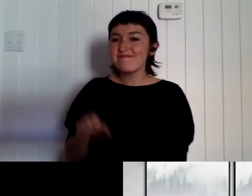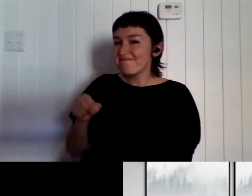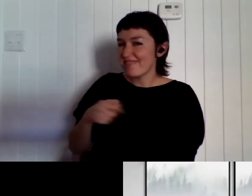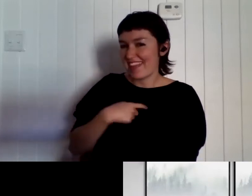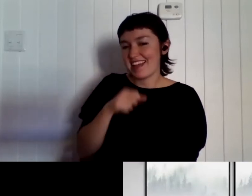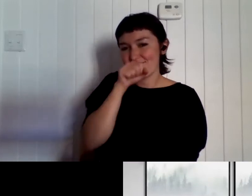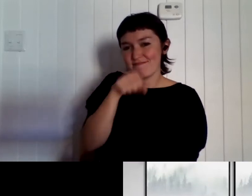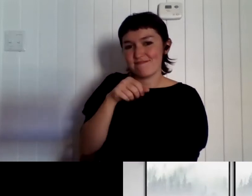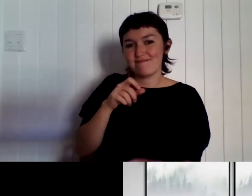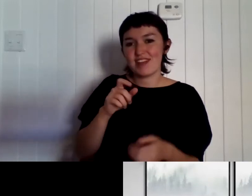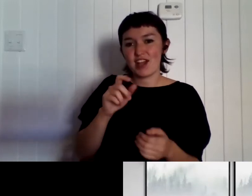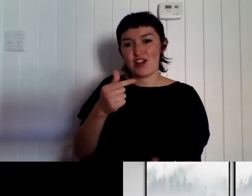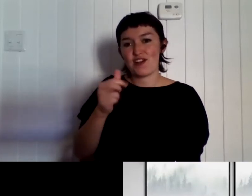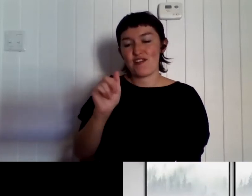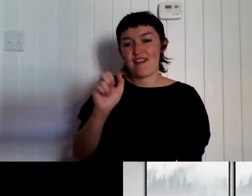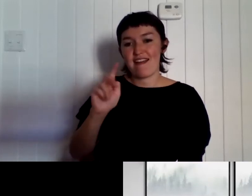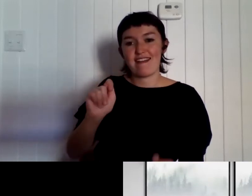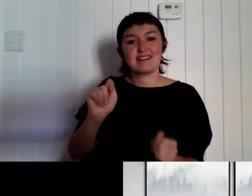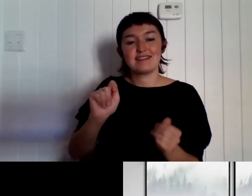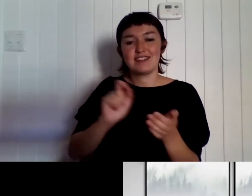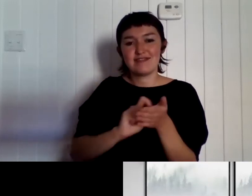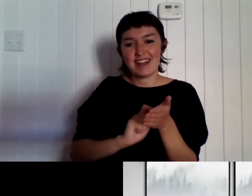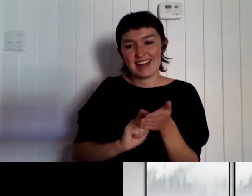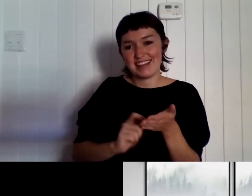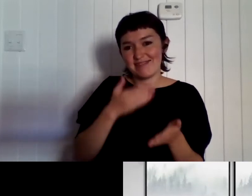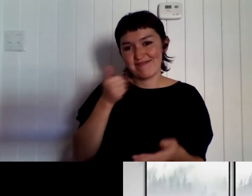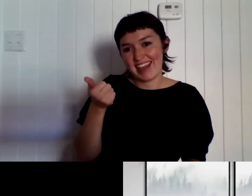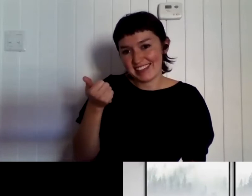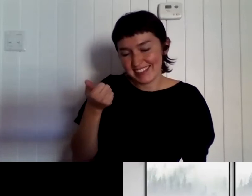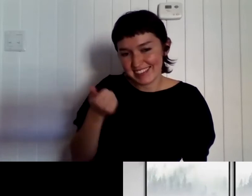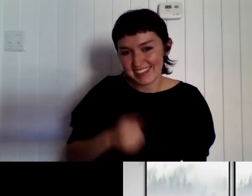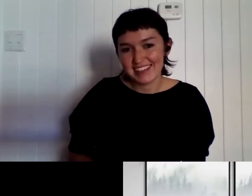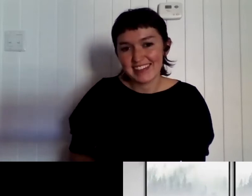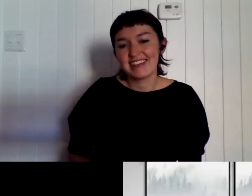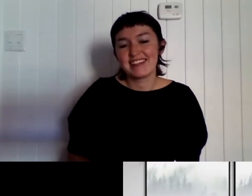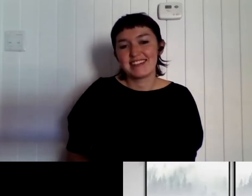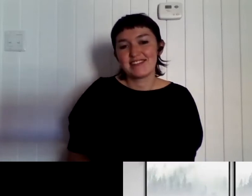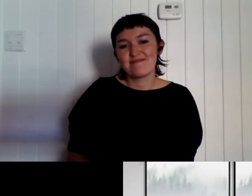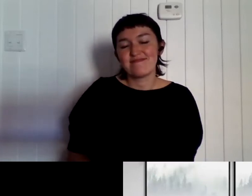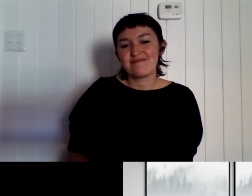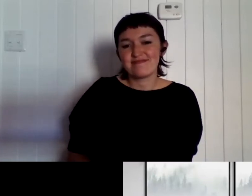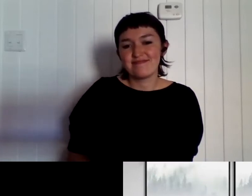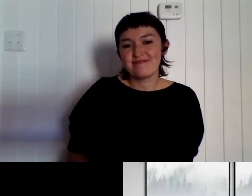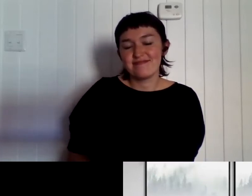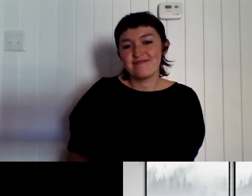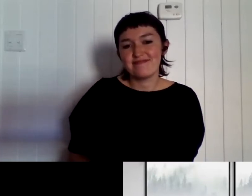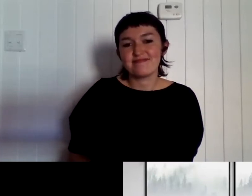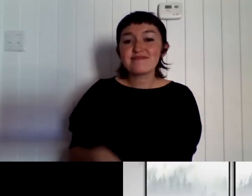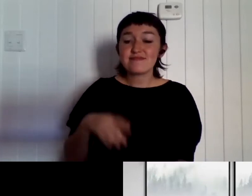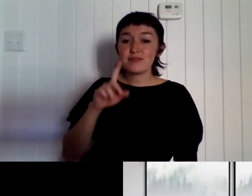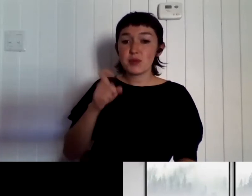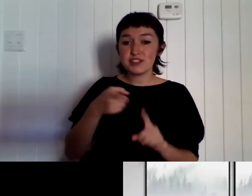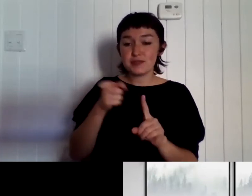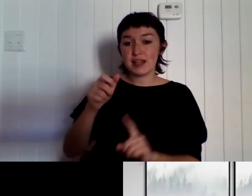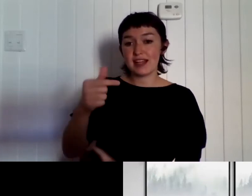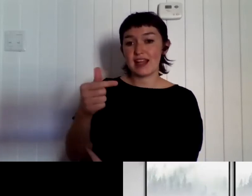much better than writing papers. Yes. Can't co-sign that opinion strongly enough. All right, we've got a question that I really like from Gage, who's